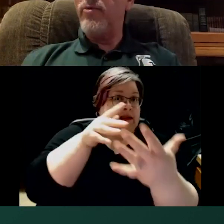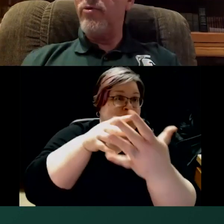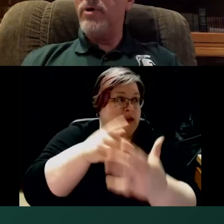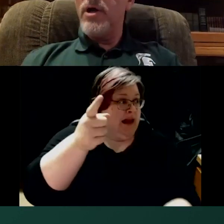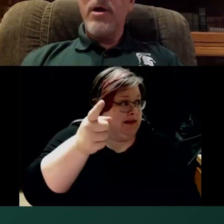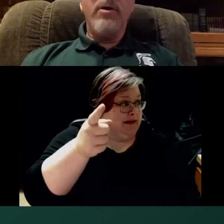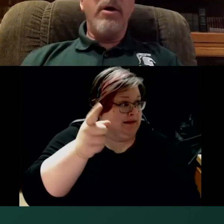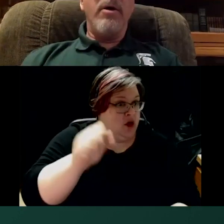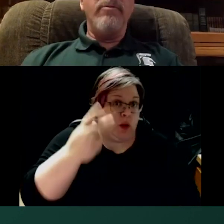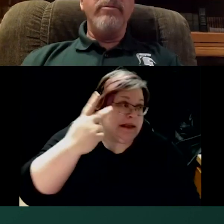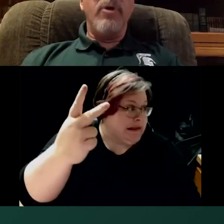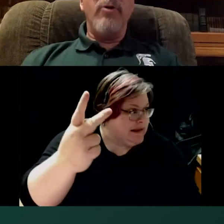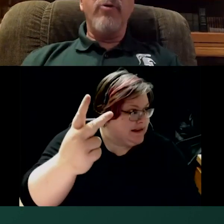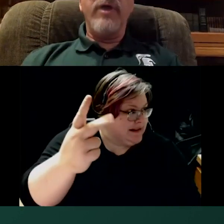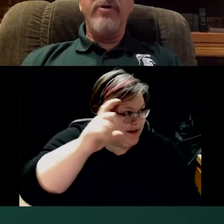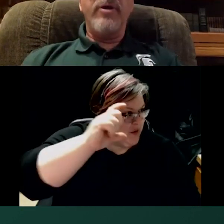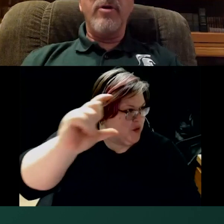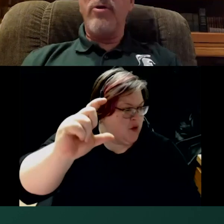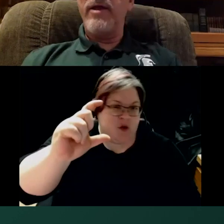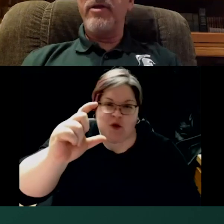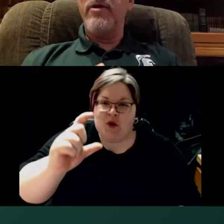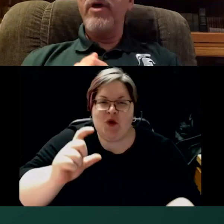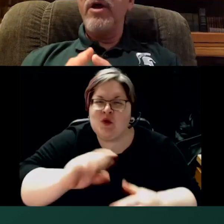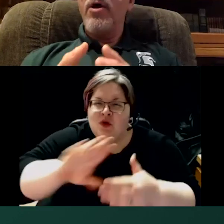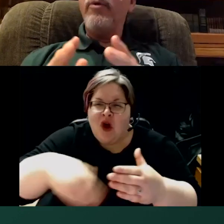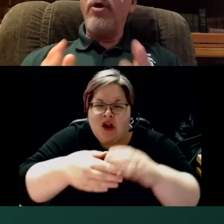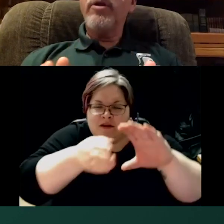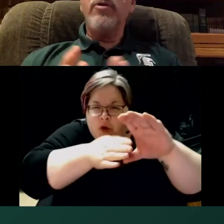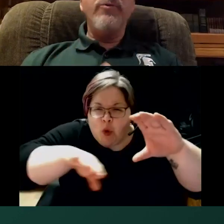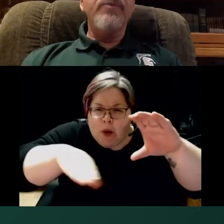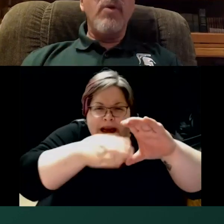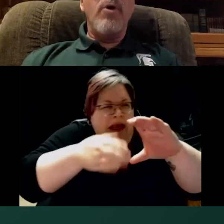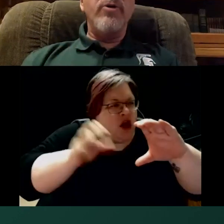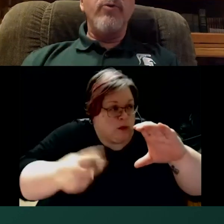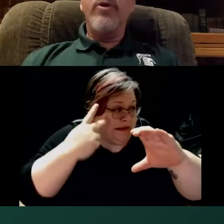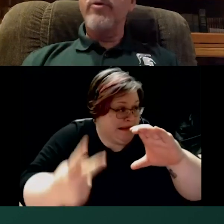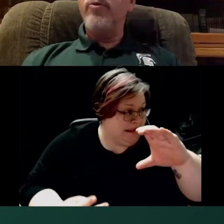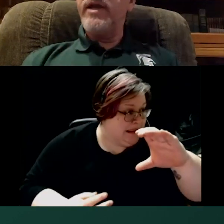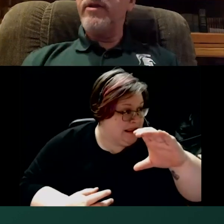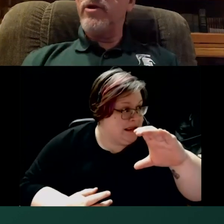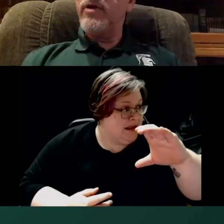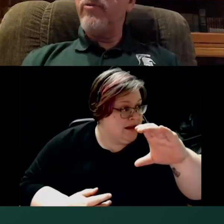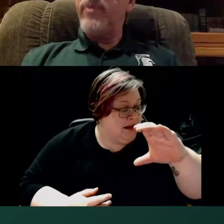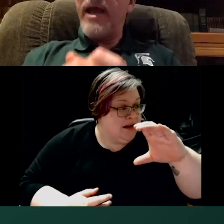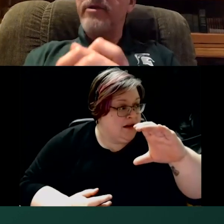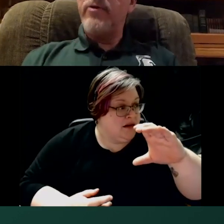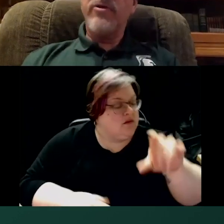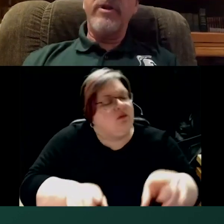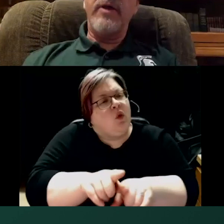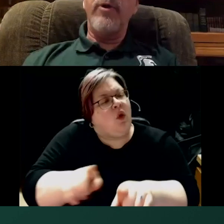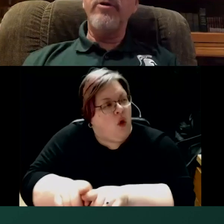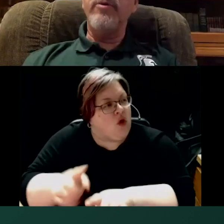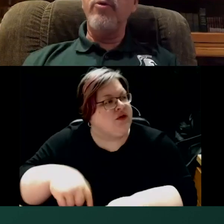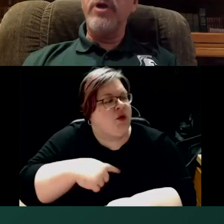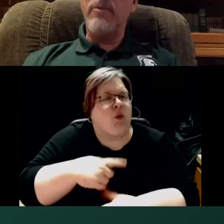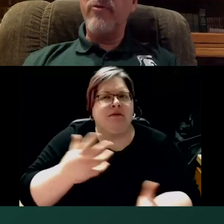on the moon, all the craters, all that stuff. We also wonder we can start at, we've been asking questions